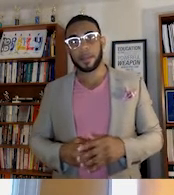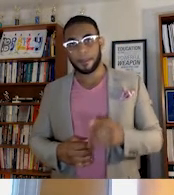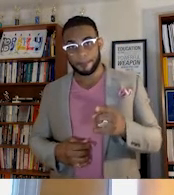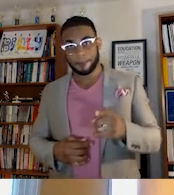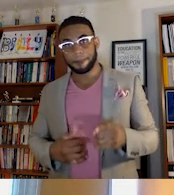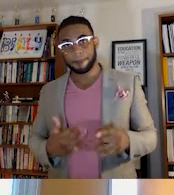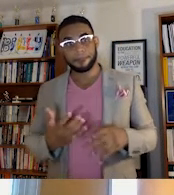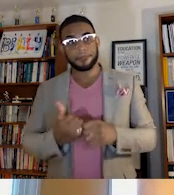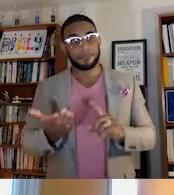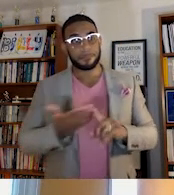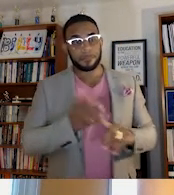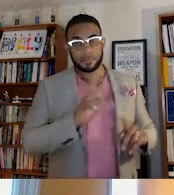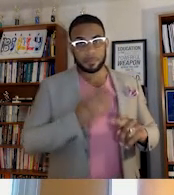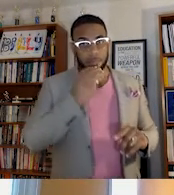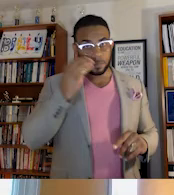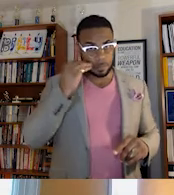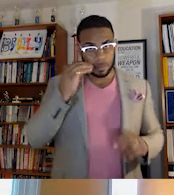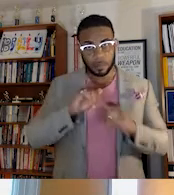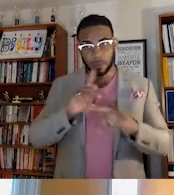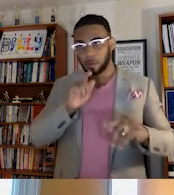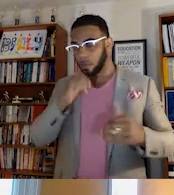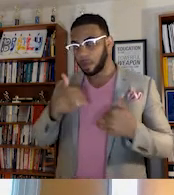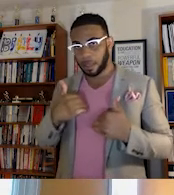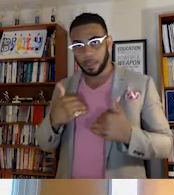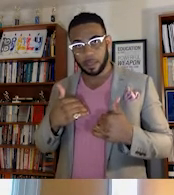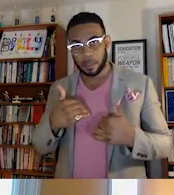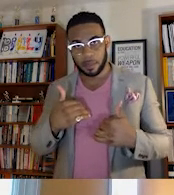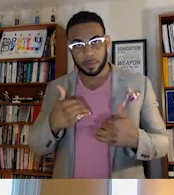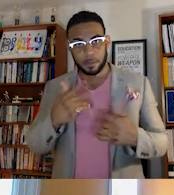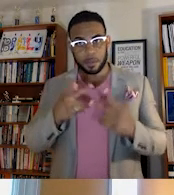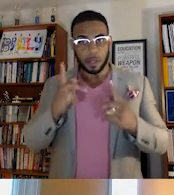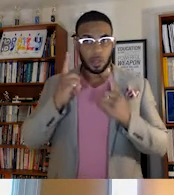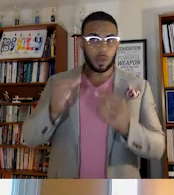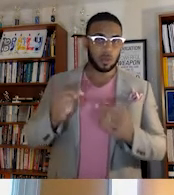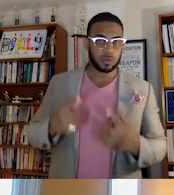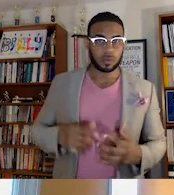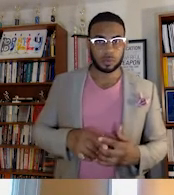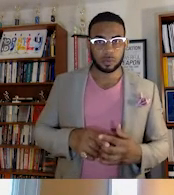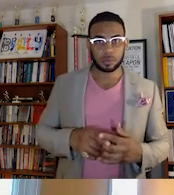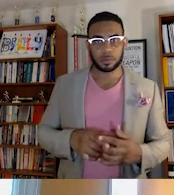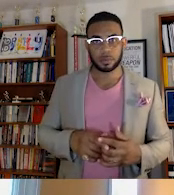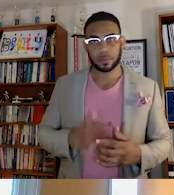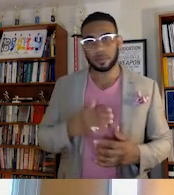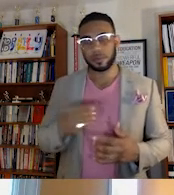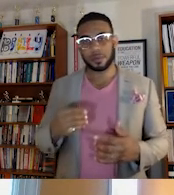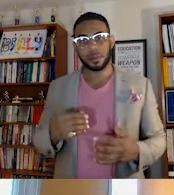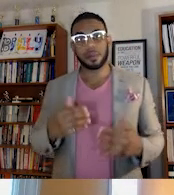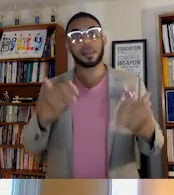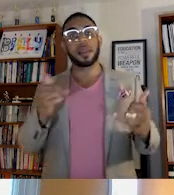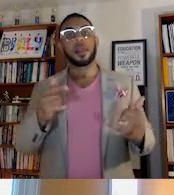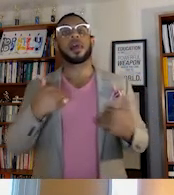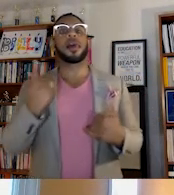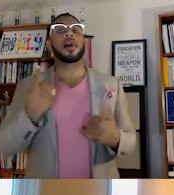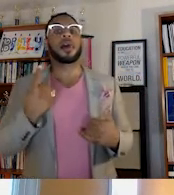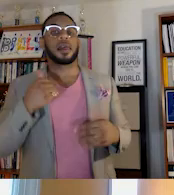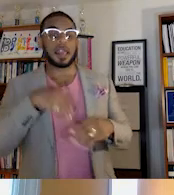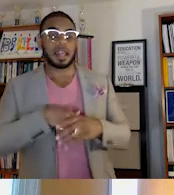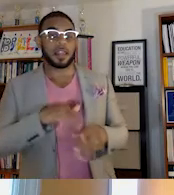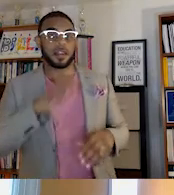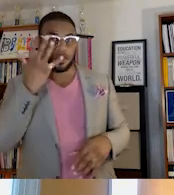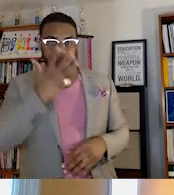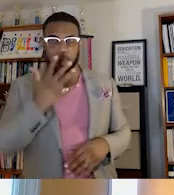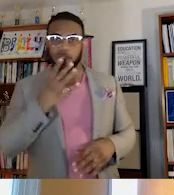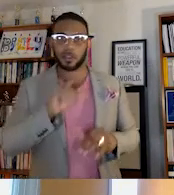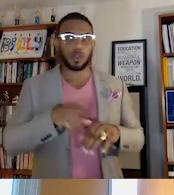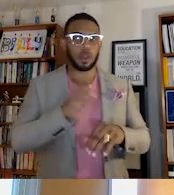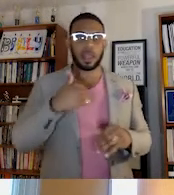And giving people at home when people don't have a 9 to 5 to go to per se. And now you have something that's in your face. You